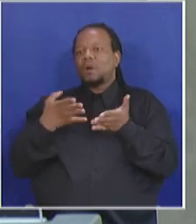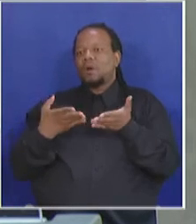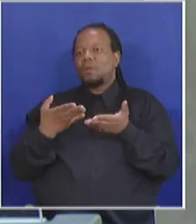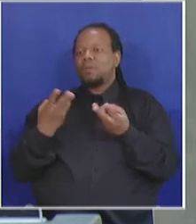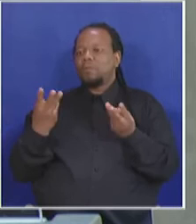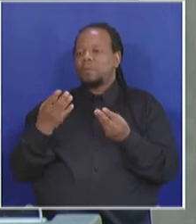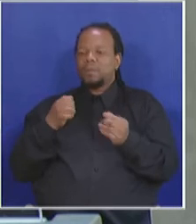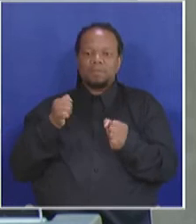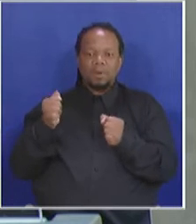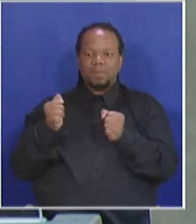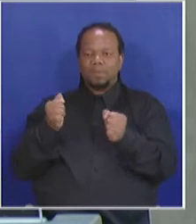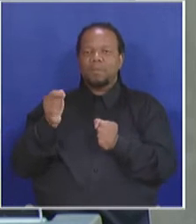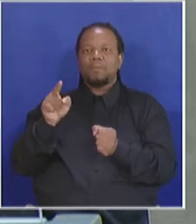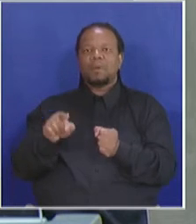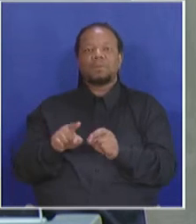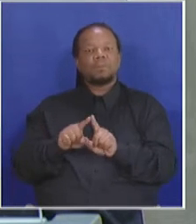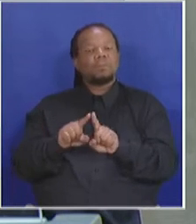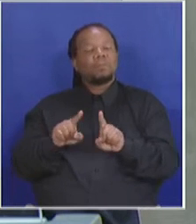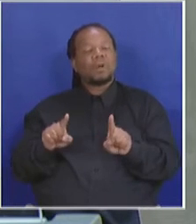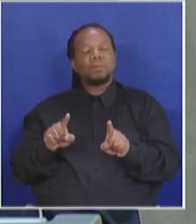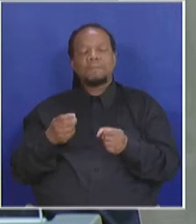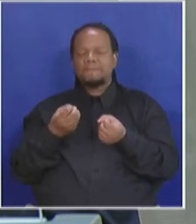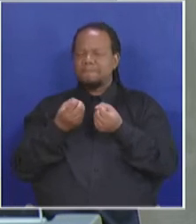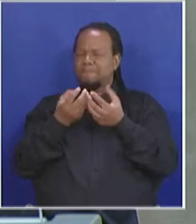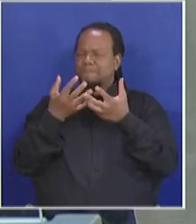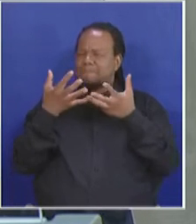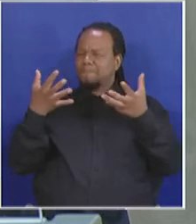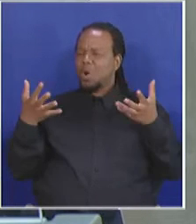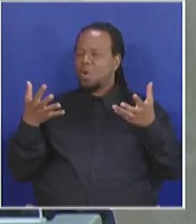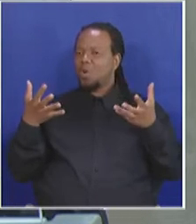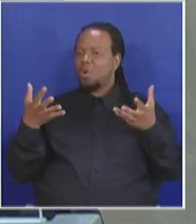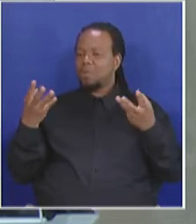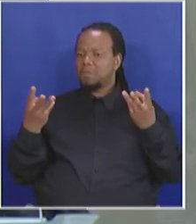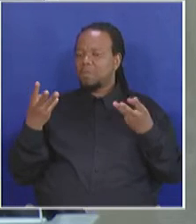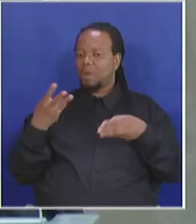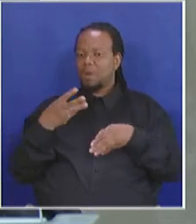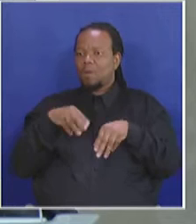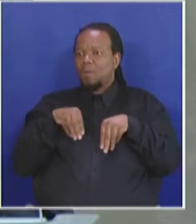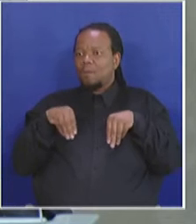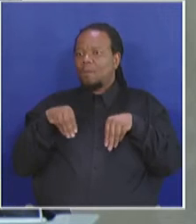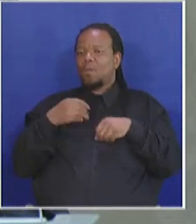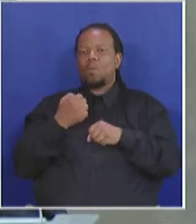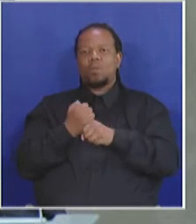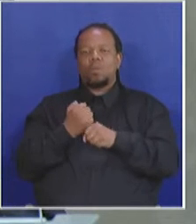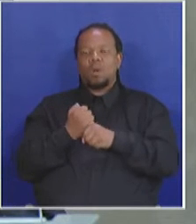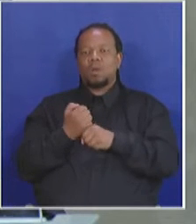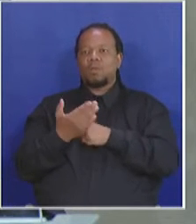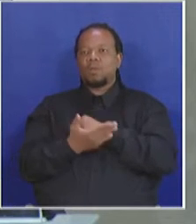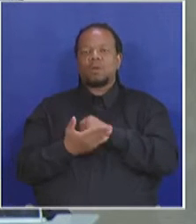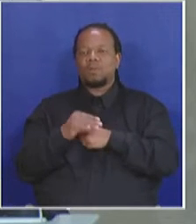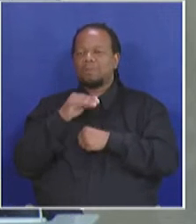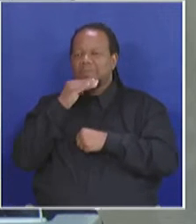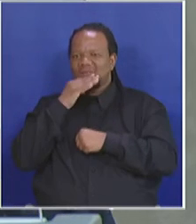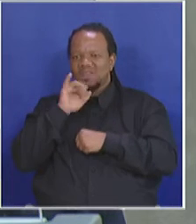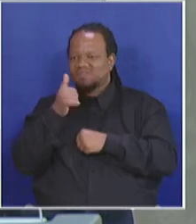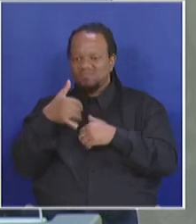still sitting without a huge unemployment figure in this country, it means we didn't do our jobs in terms